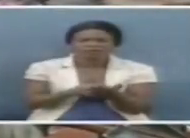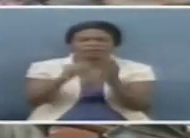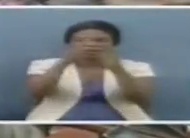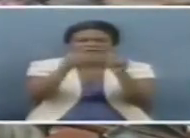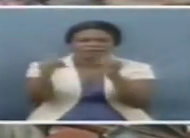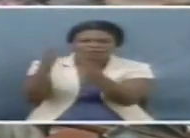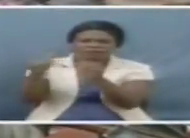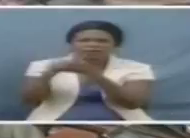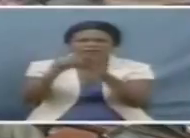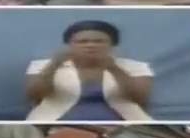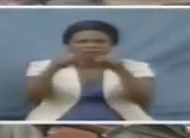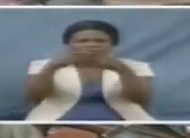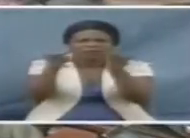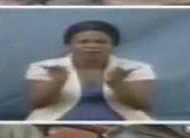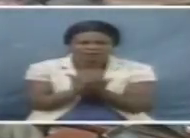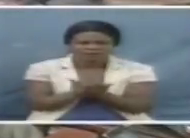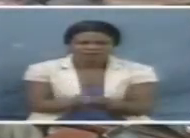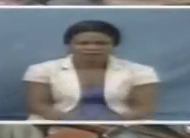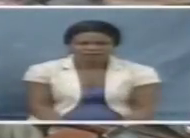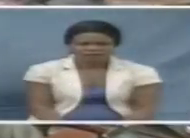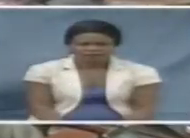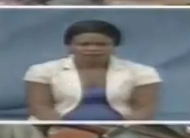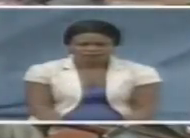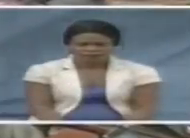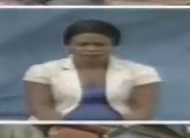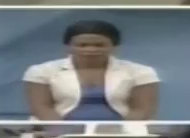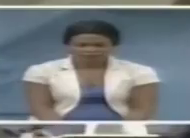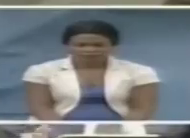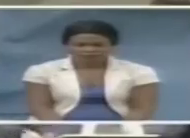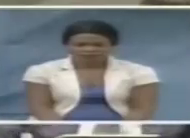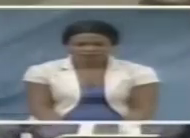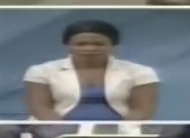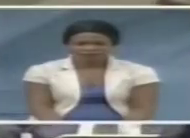to 600,000 households in rural areas.